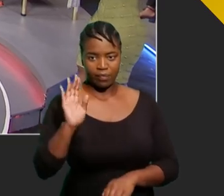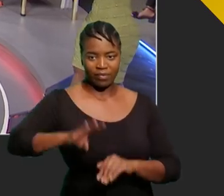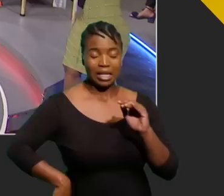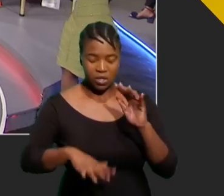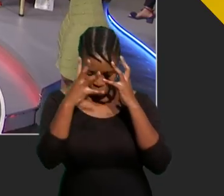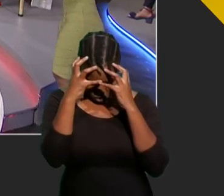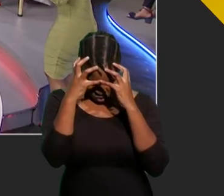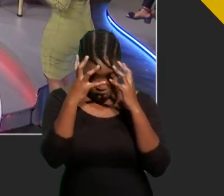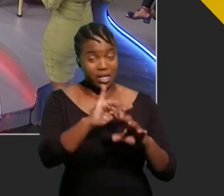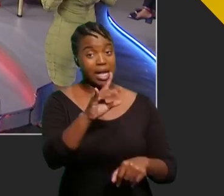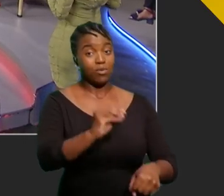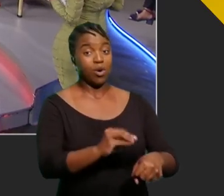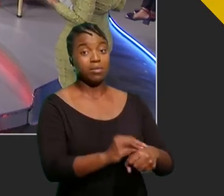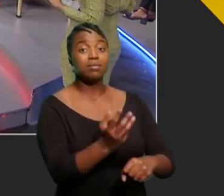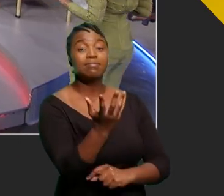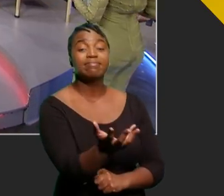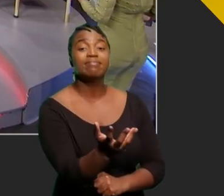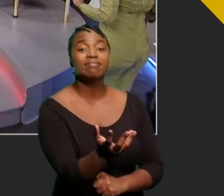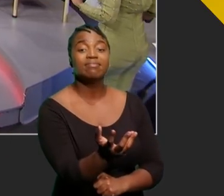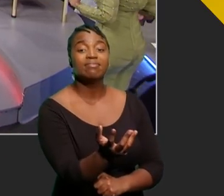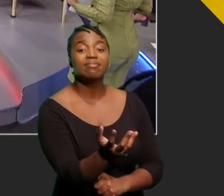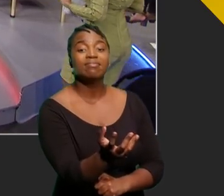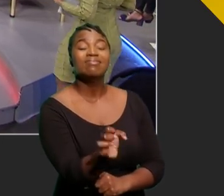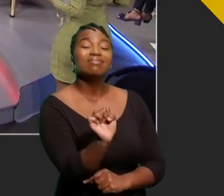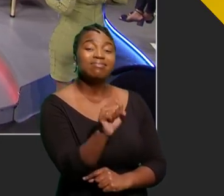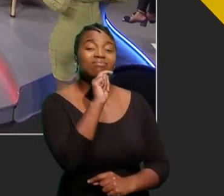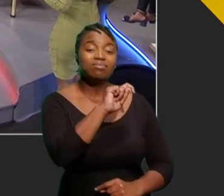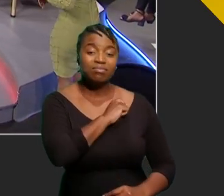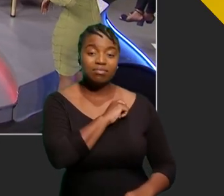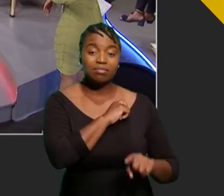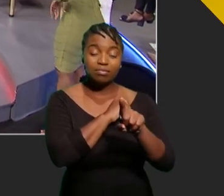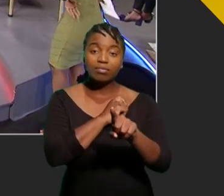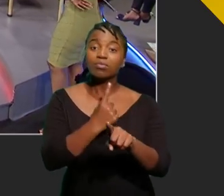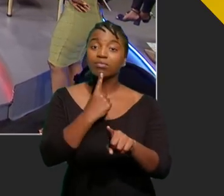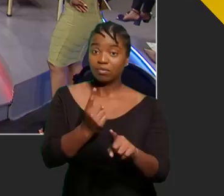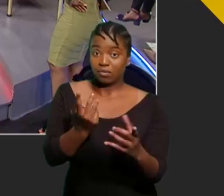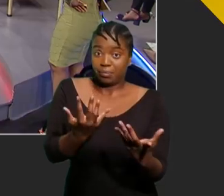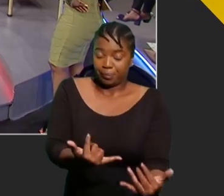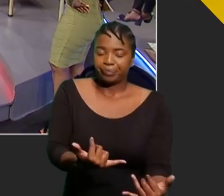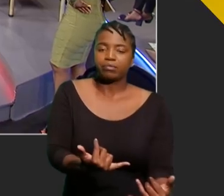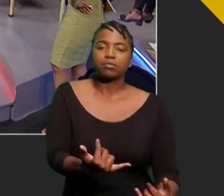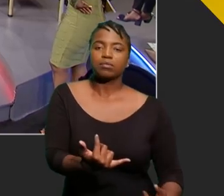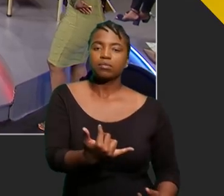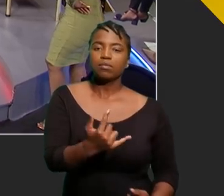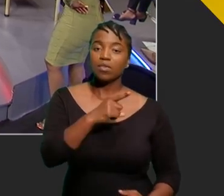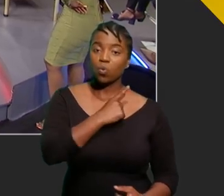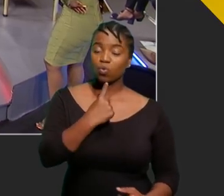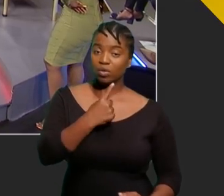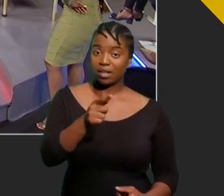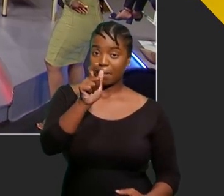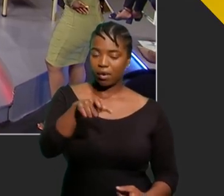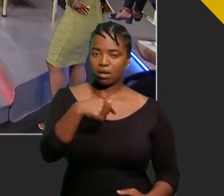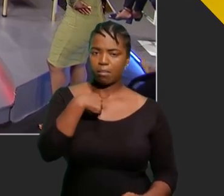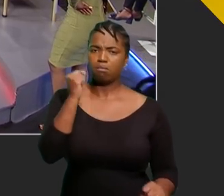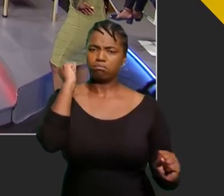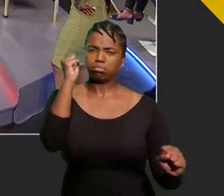moral decay. So that's what I want to come back to. And I think that's a point we've heavily set on, Namhlanje. And Dr. Khoza, you've been someone that has been vocal